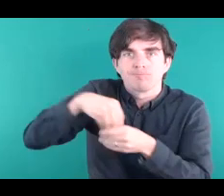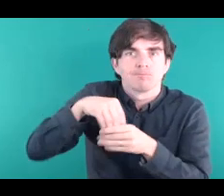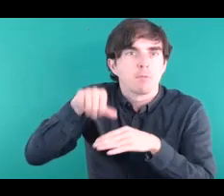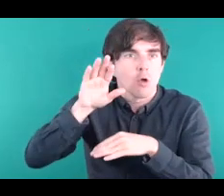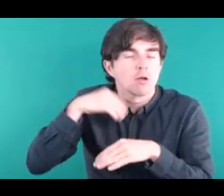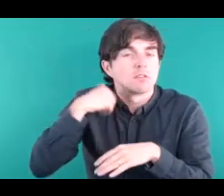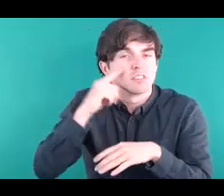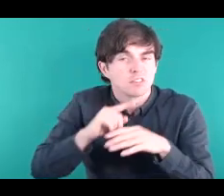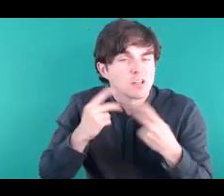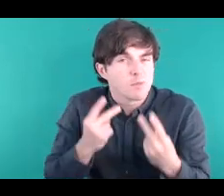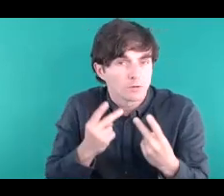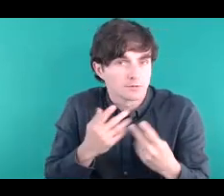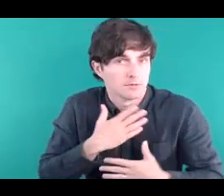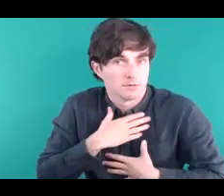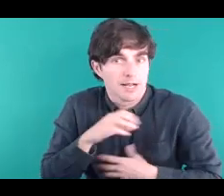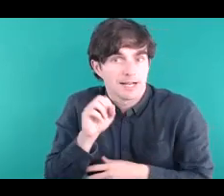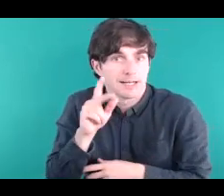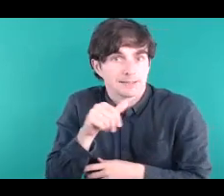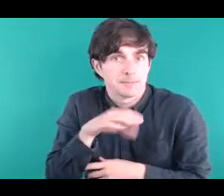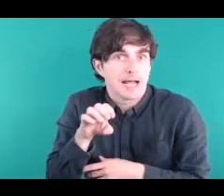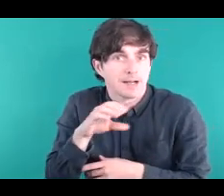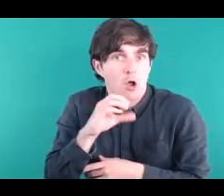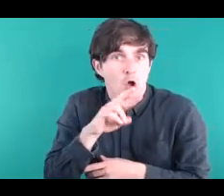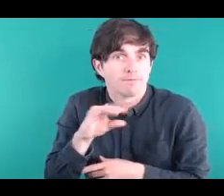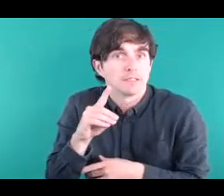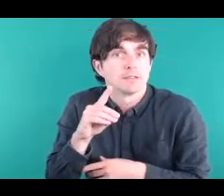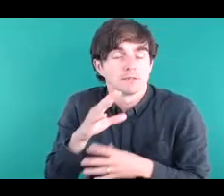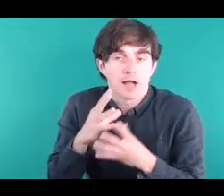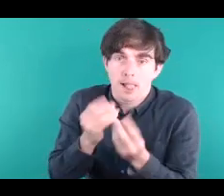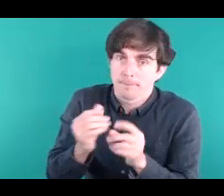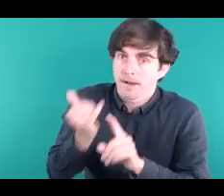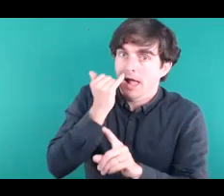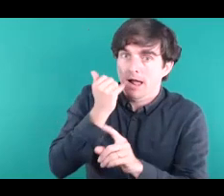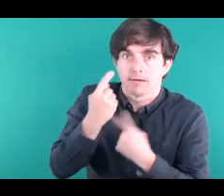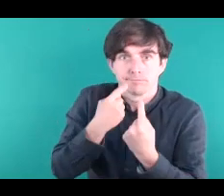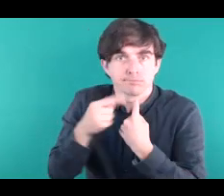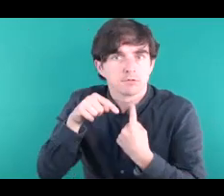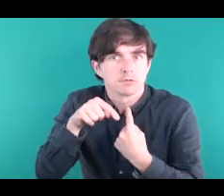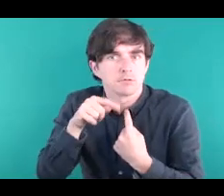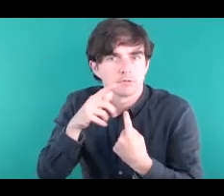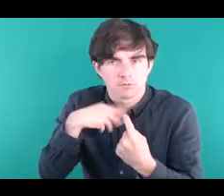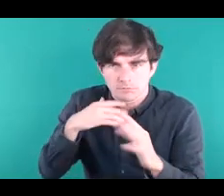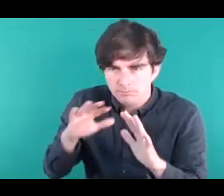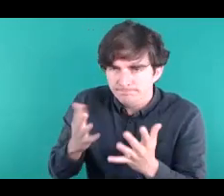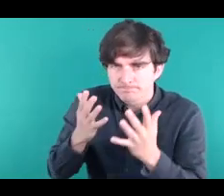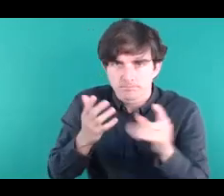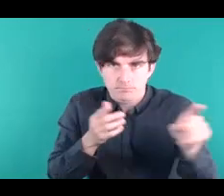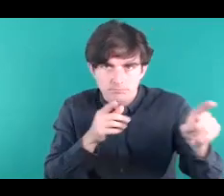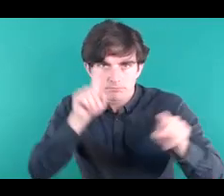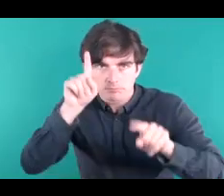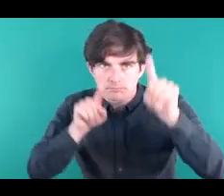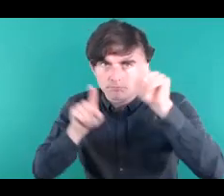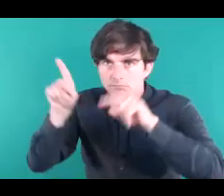it's cash response, whether it's in kind, no matter what. And we look for